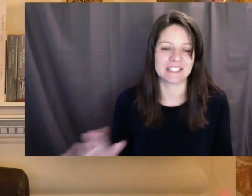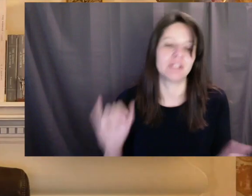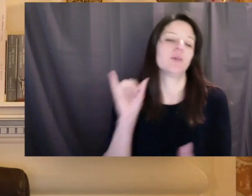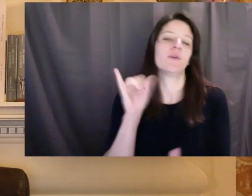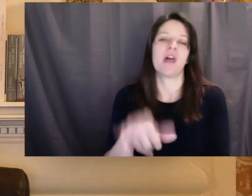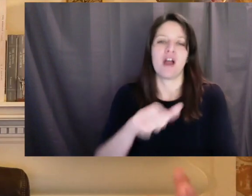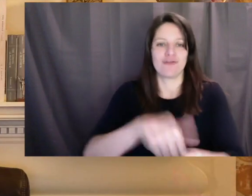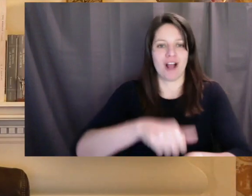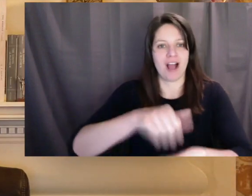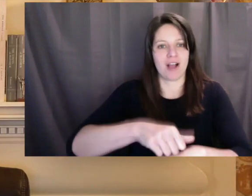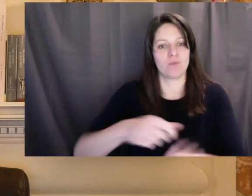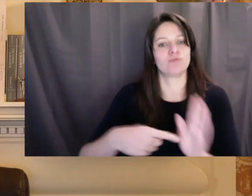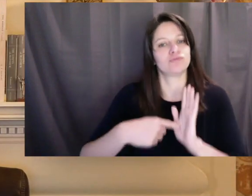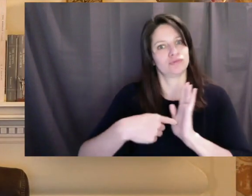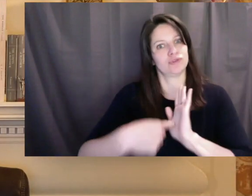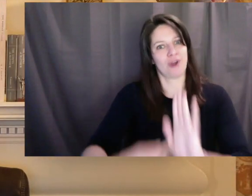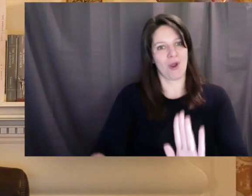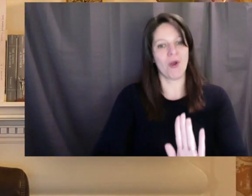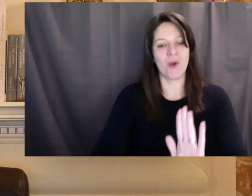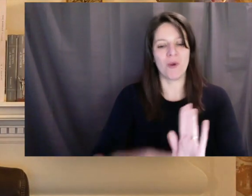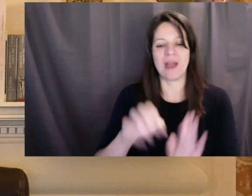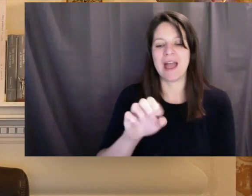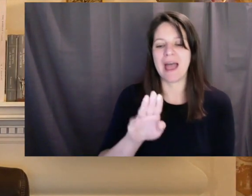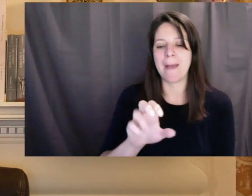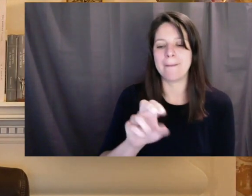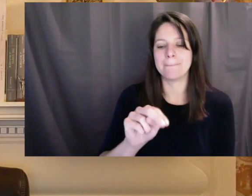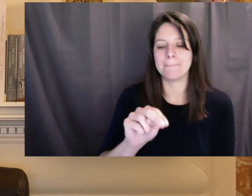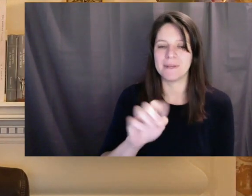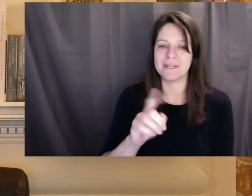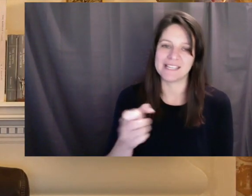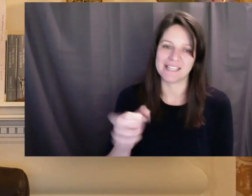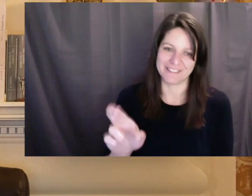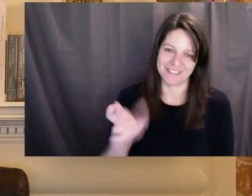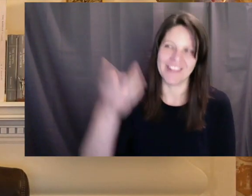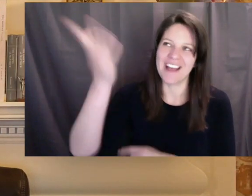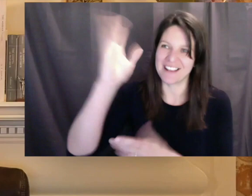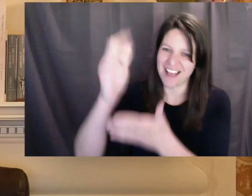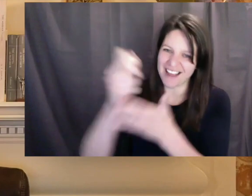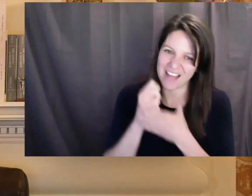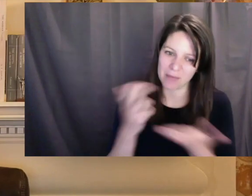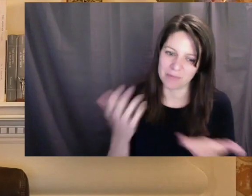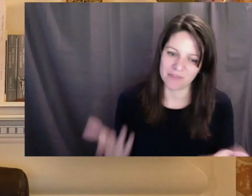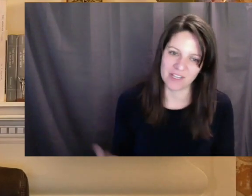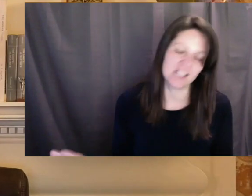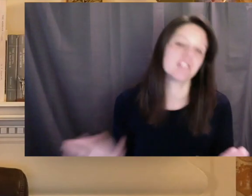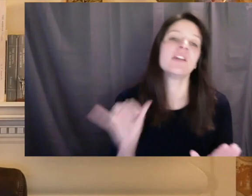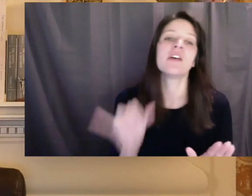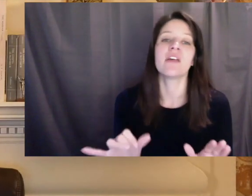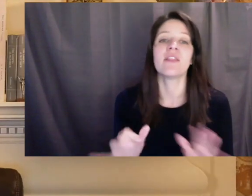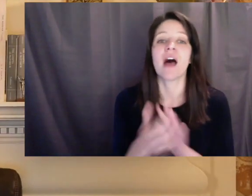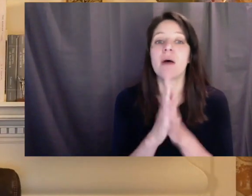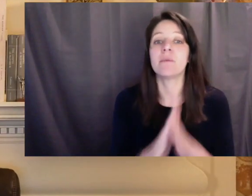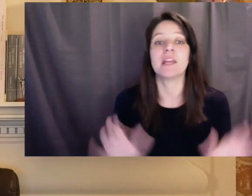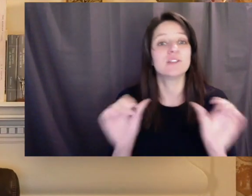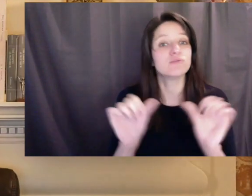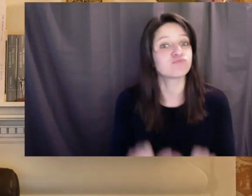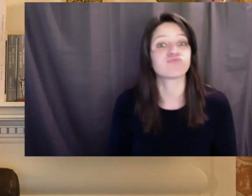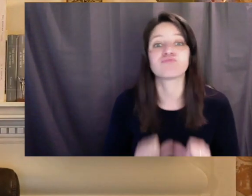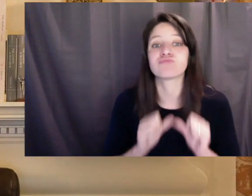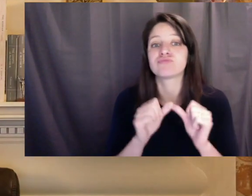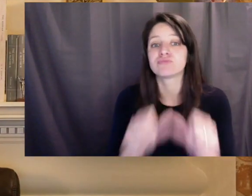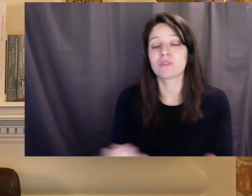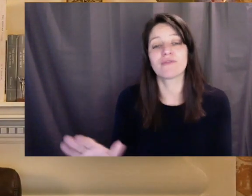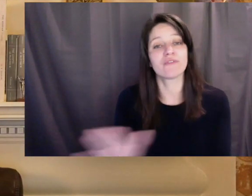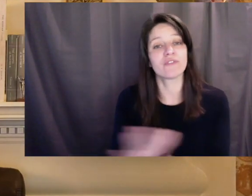their Ebenezer, the stone of help, because it marked how far God had helped and brought them. And this text goes on to say that they were able